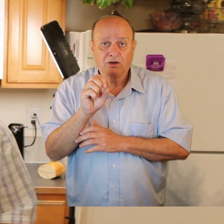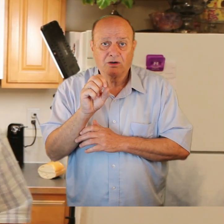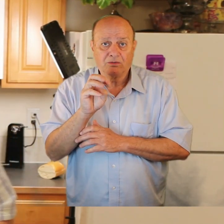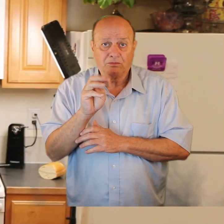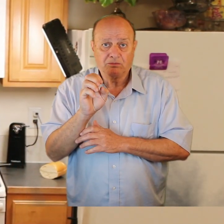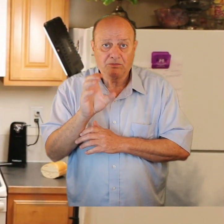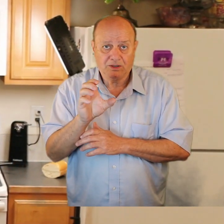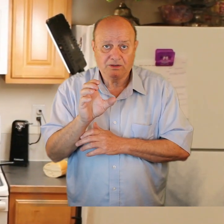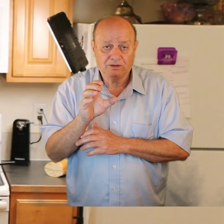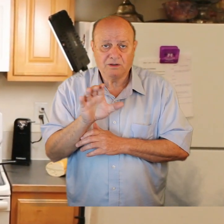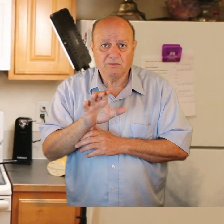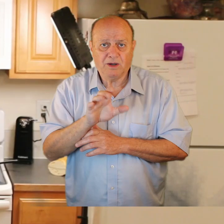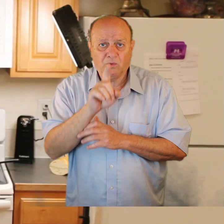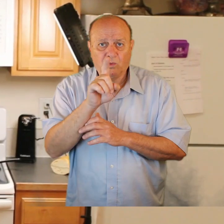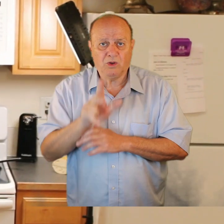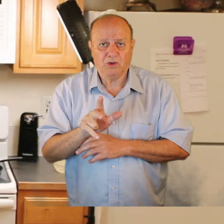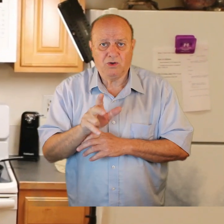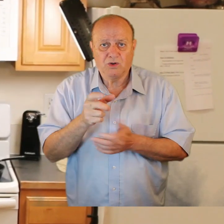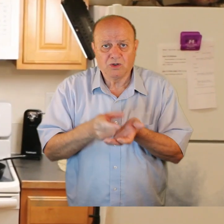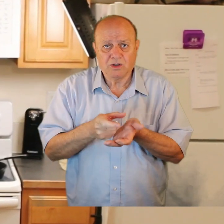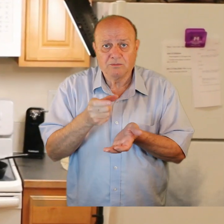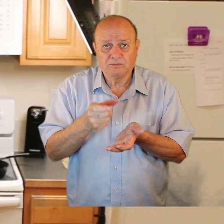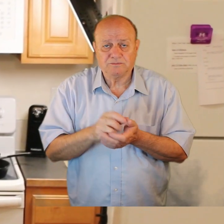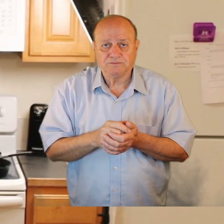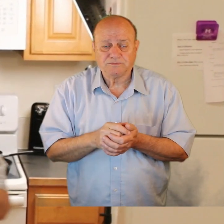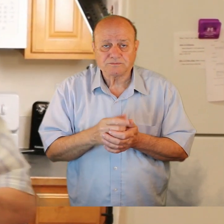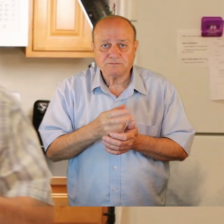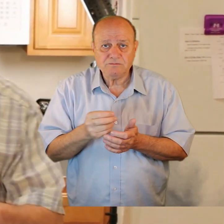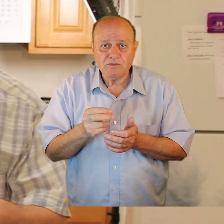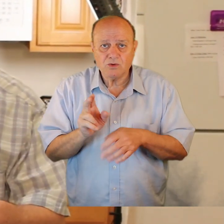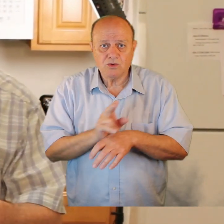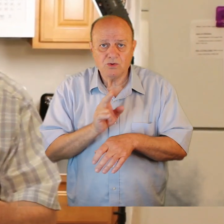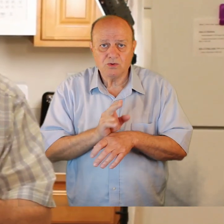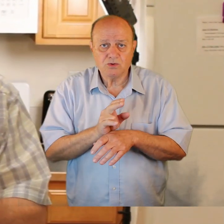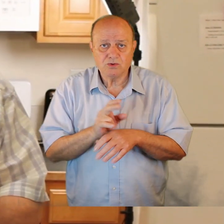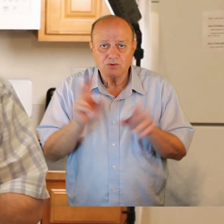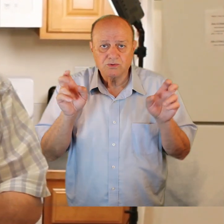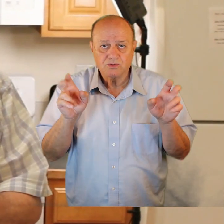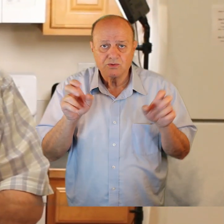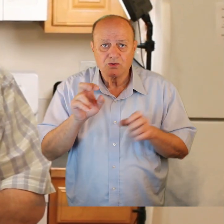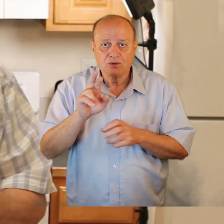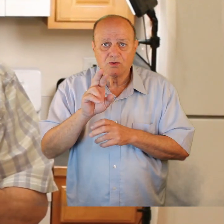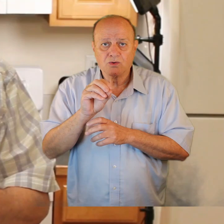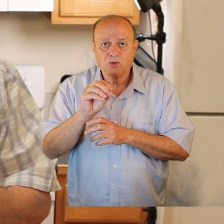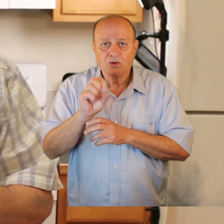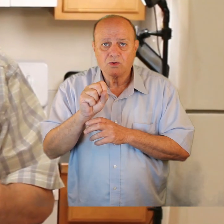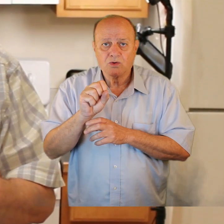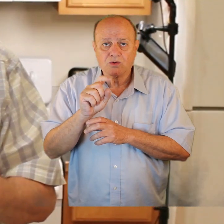cup. And now I'm going to use the roasted vegetable blend. This has,